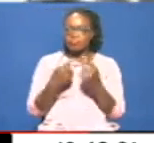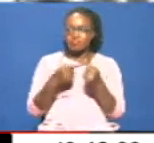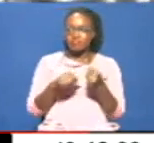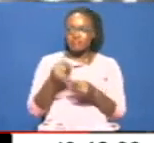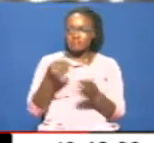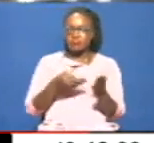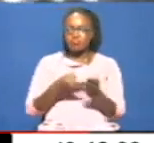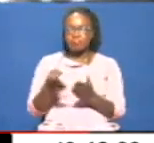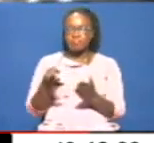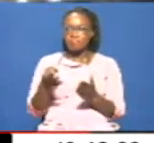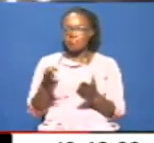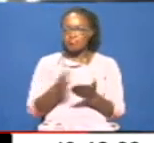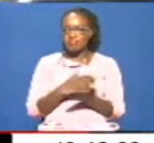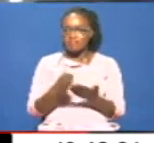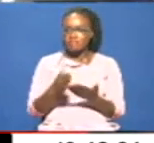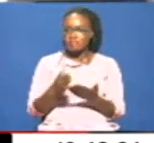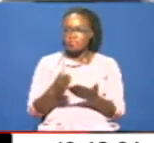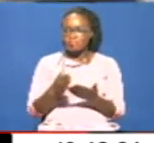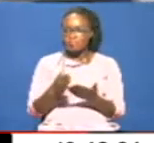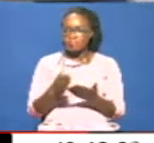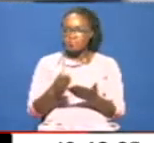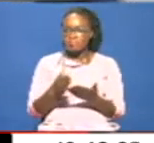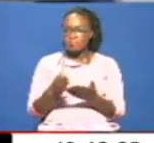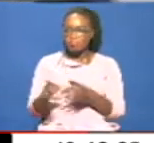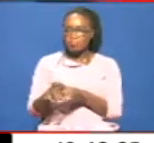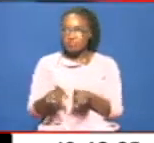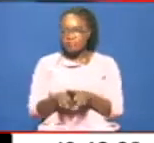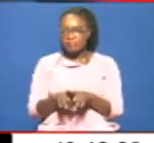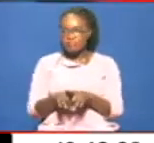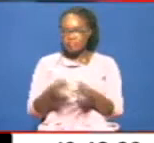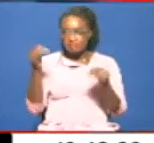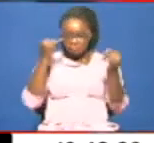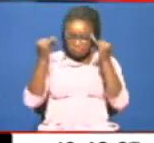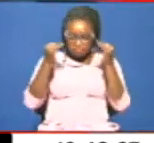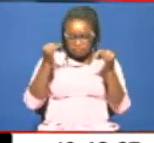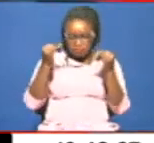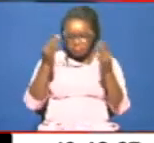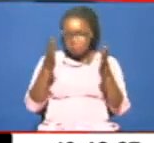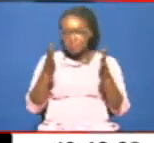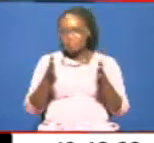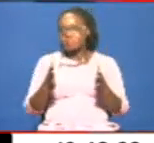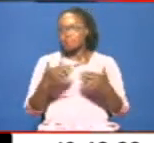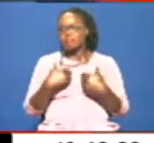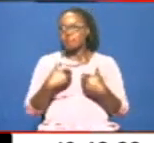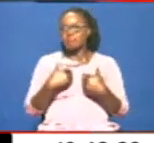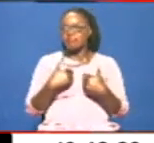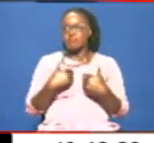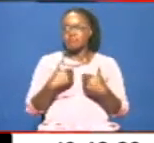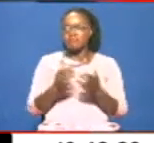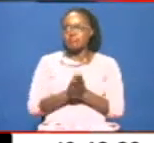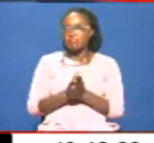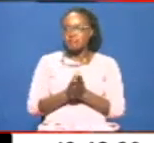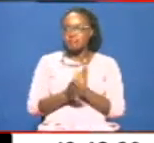financing for the sector. Mm-hmm. Because even maybe innovators have ideas, they want to get into the sector, and they